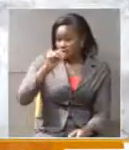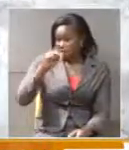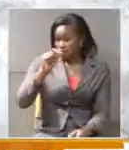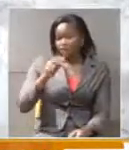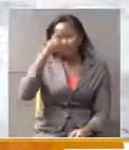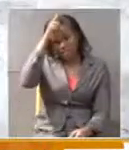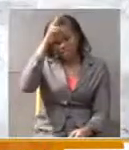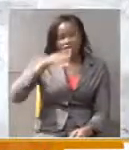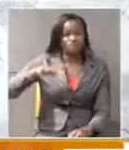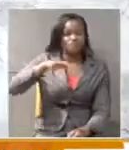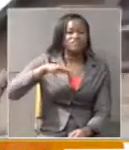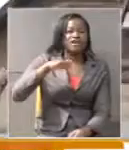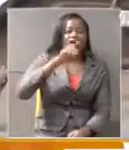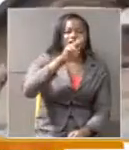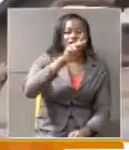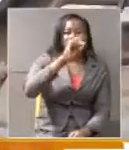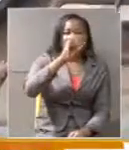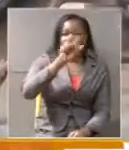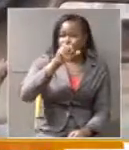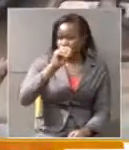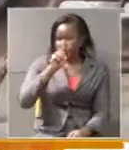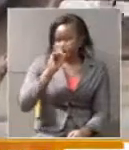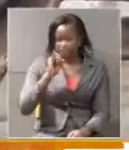zone, in Kisozi sub-county.